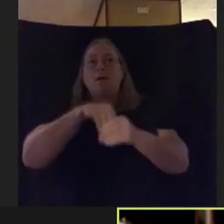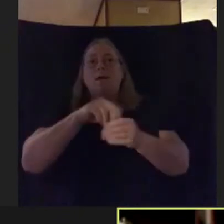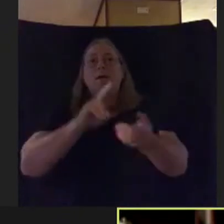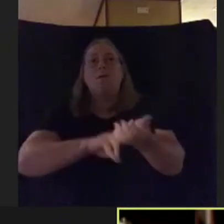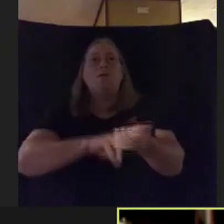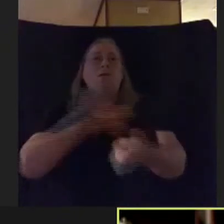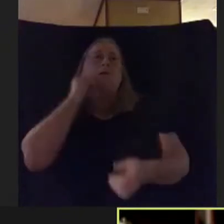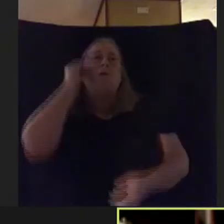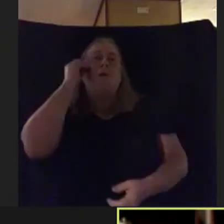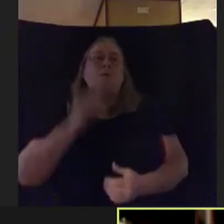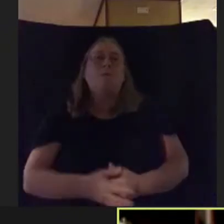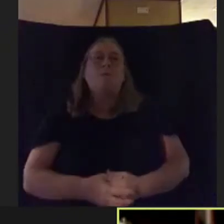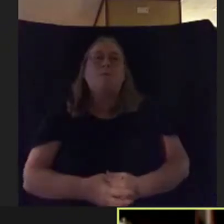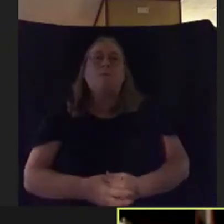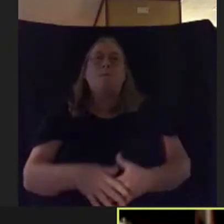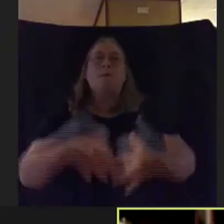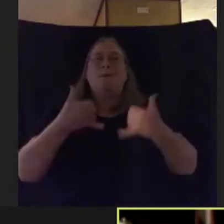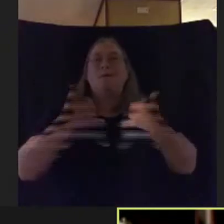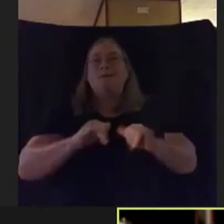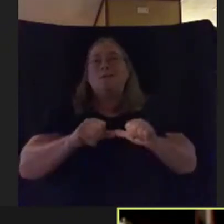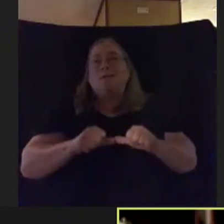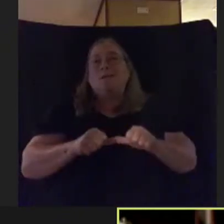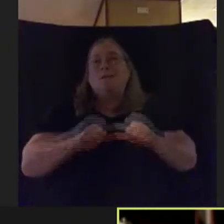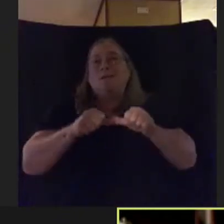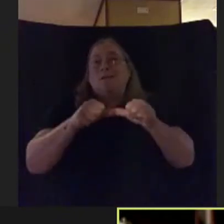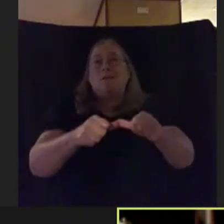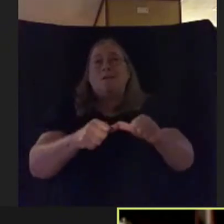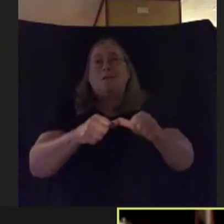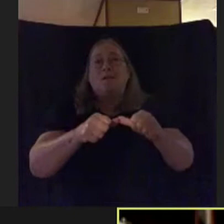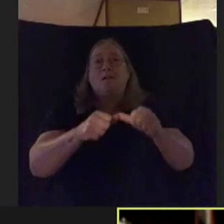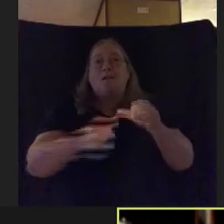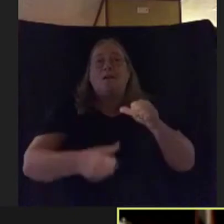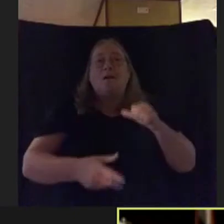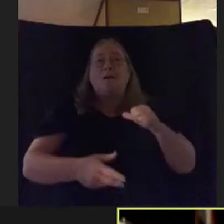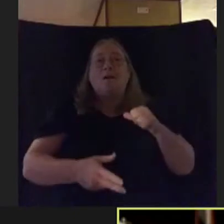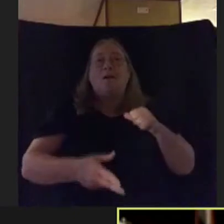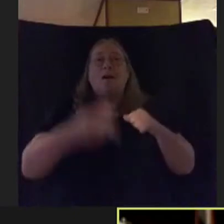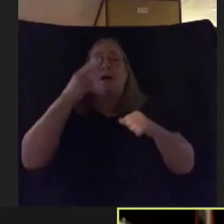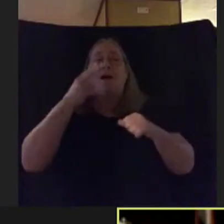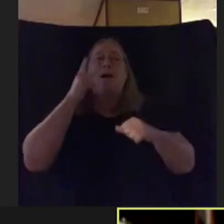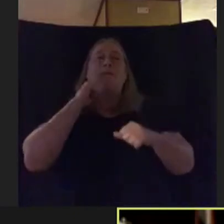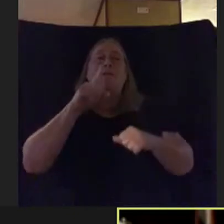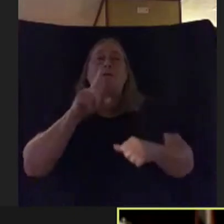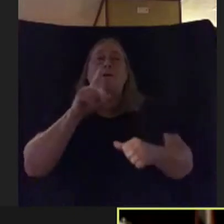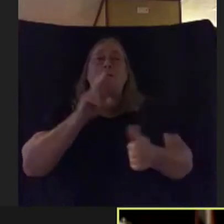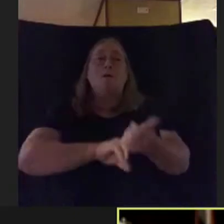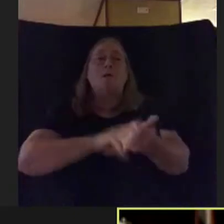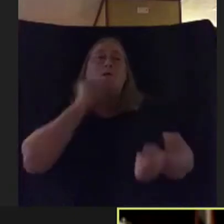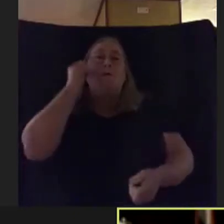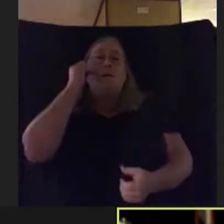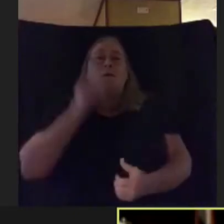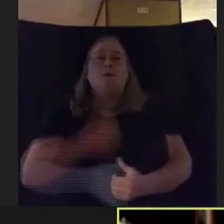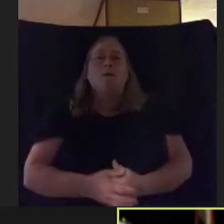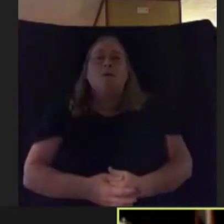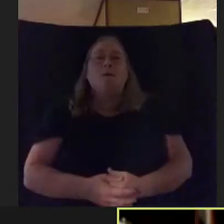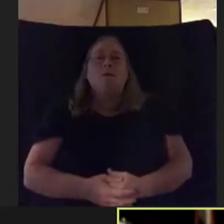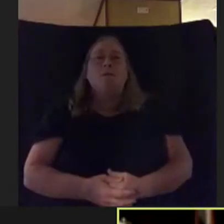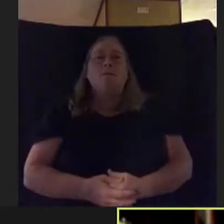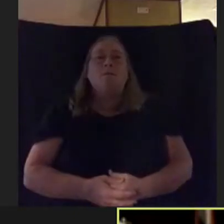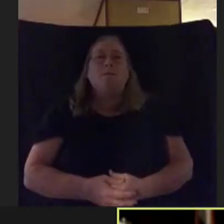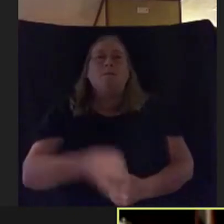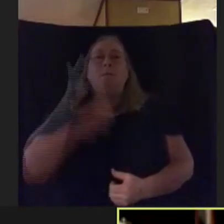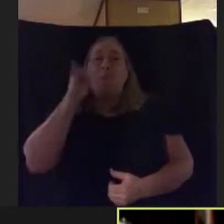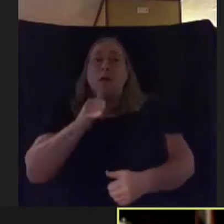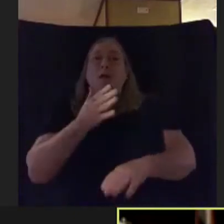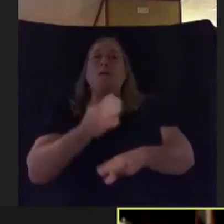know, we have continued to see a pretty significant impact in long-term care facilities. That has improved,